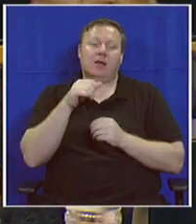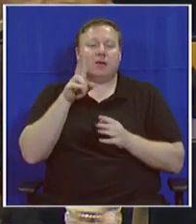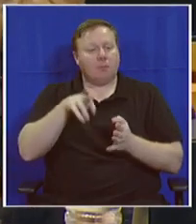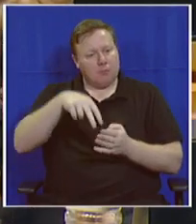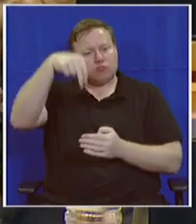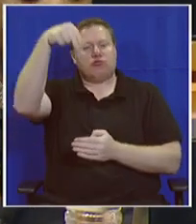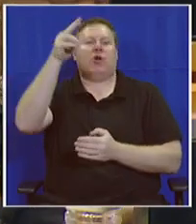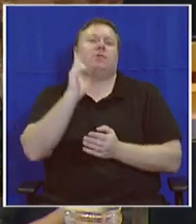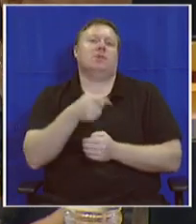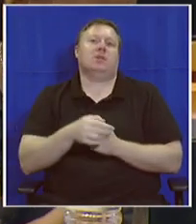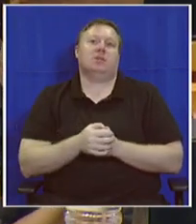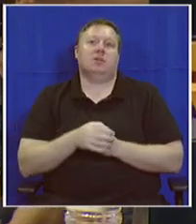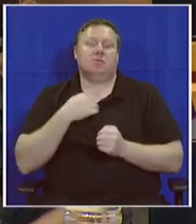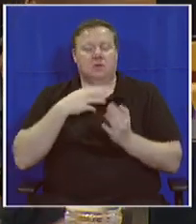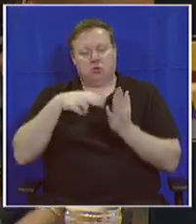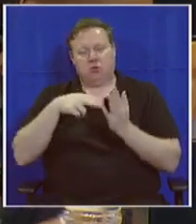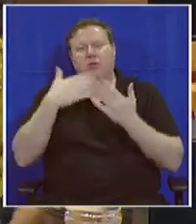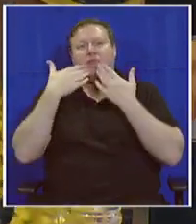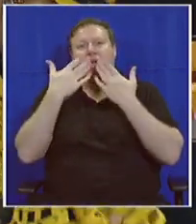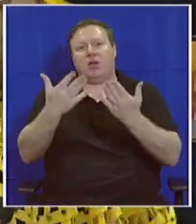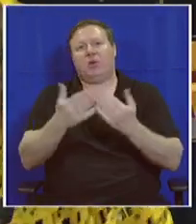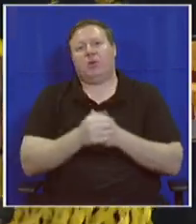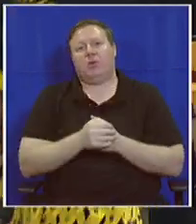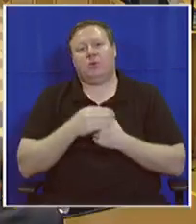ndiyabulela ndiphakamisa ngolo hlobo. Thank you,